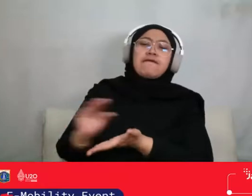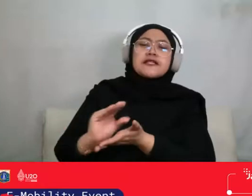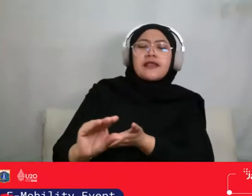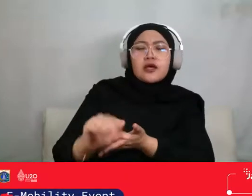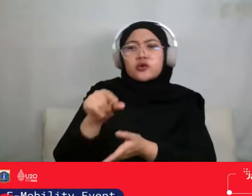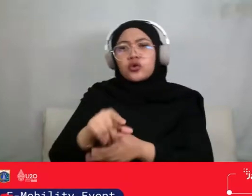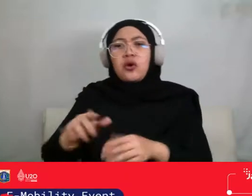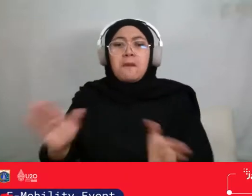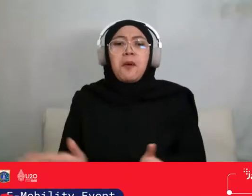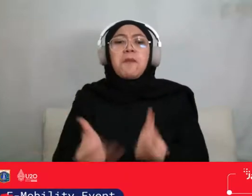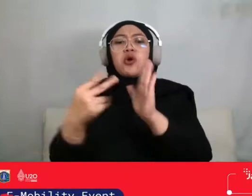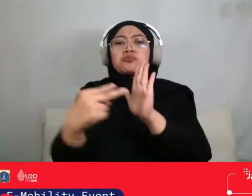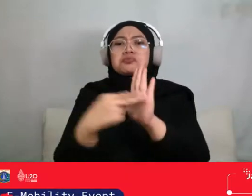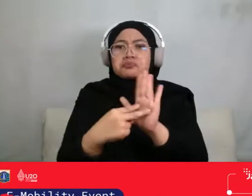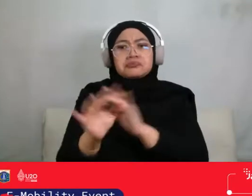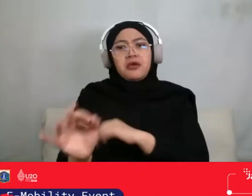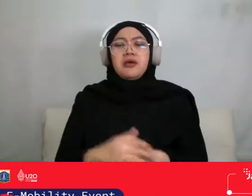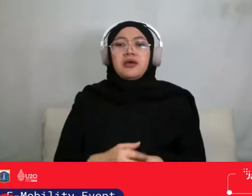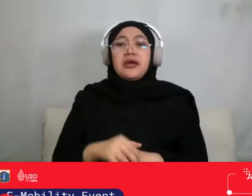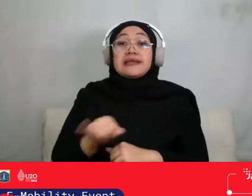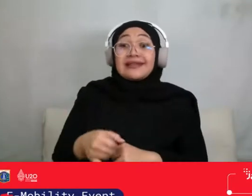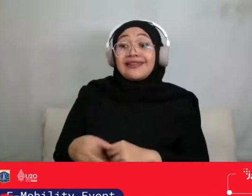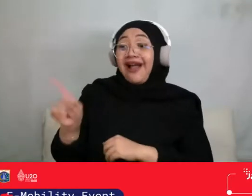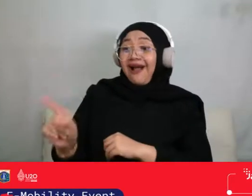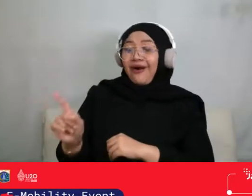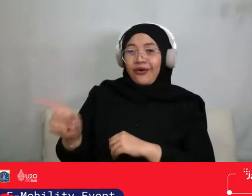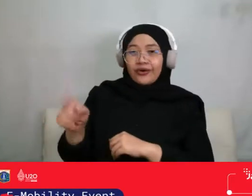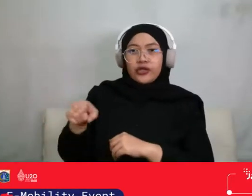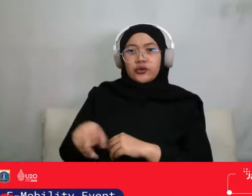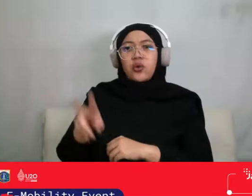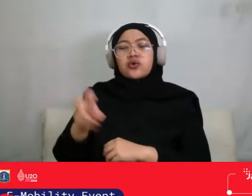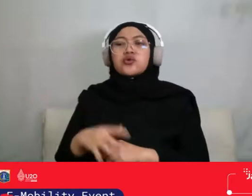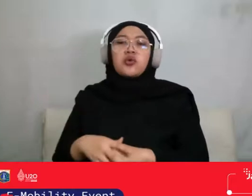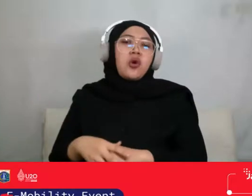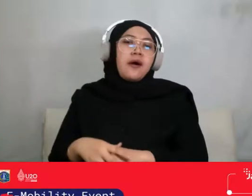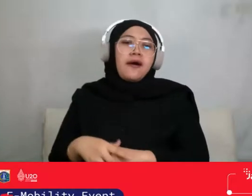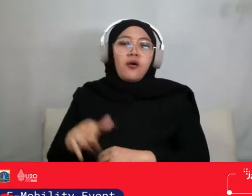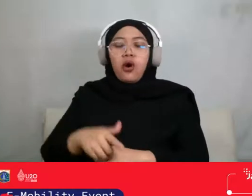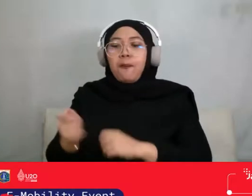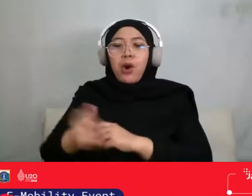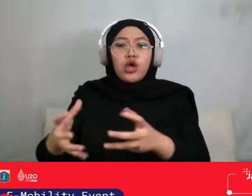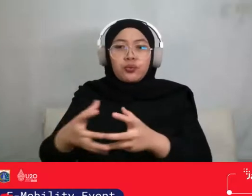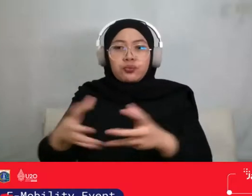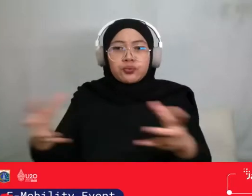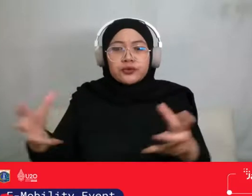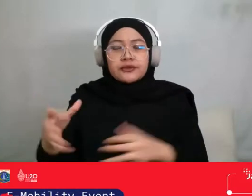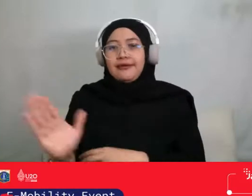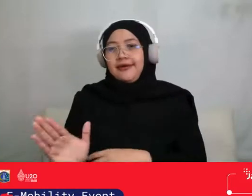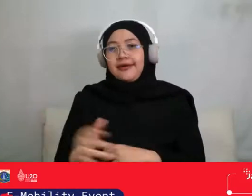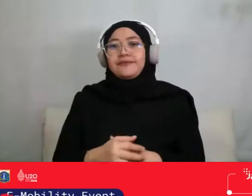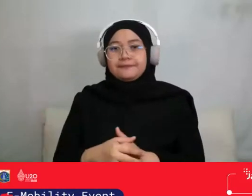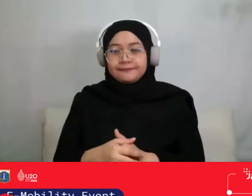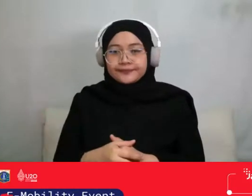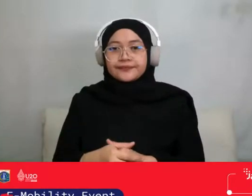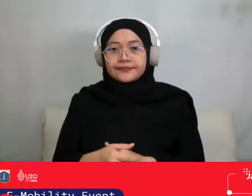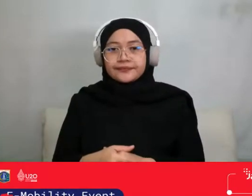to really put up a lot of capital and take the risk for the electric buses and their running and spare parts and so on and so forth.